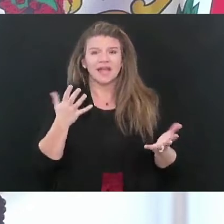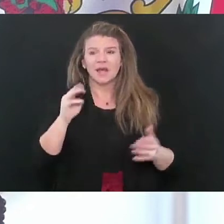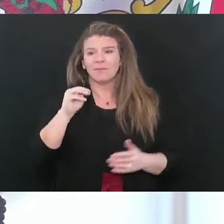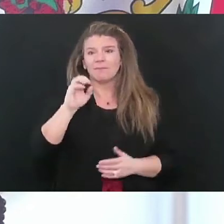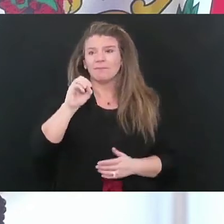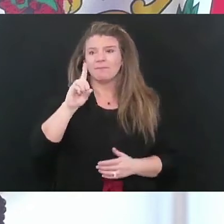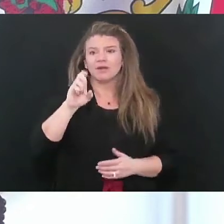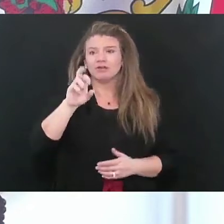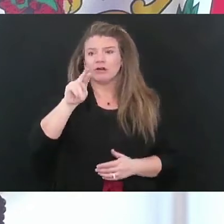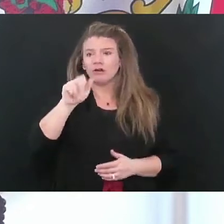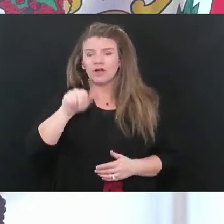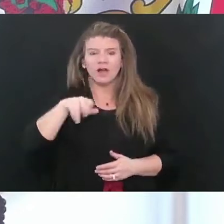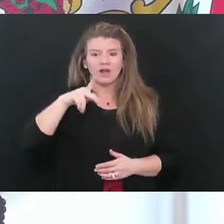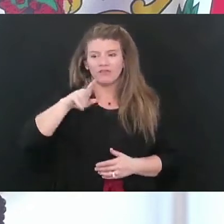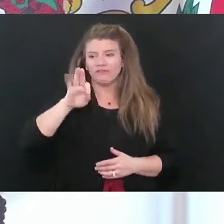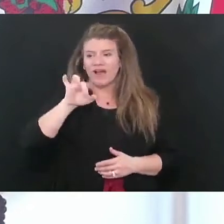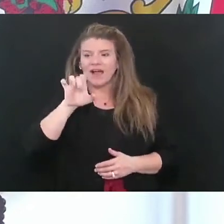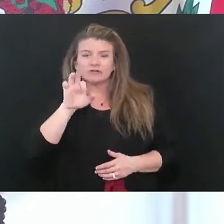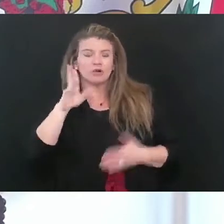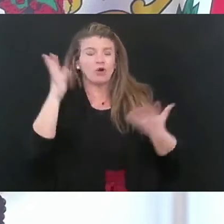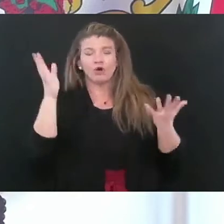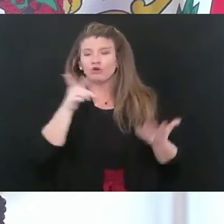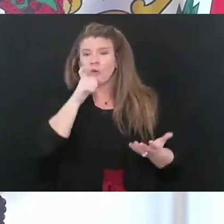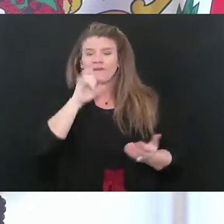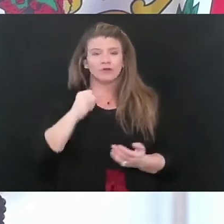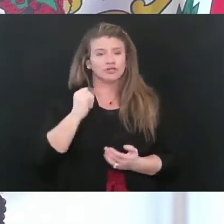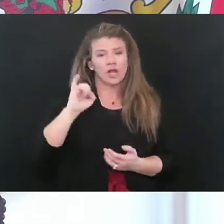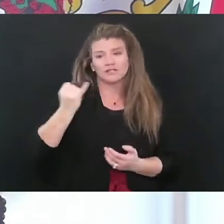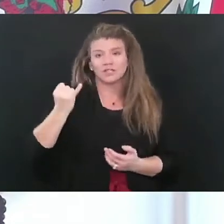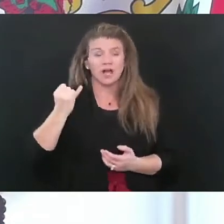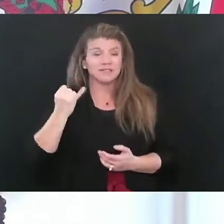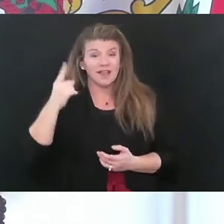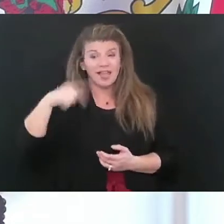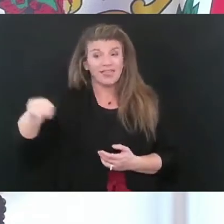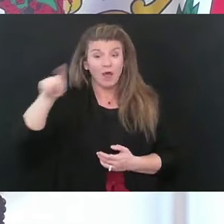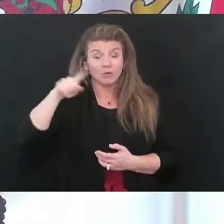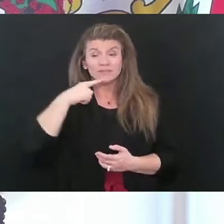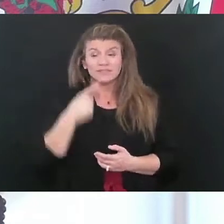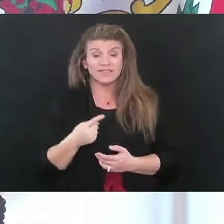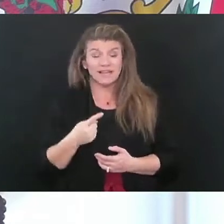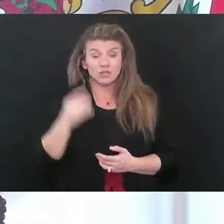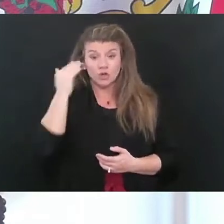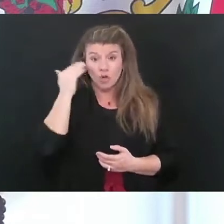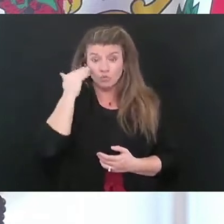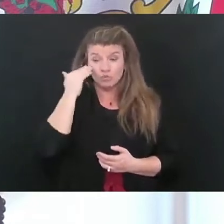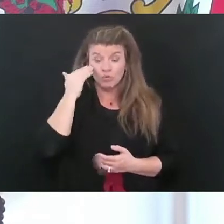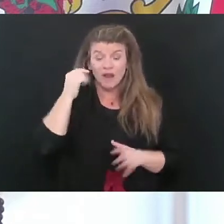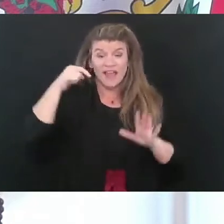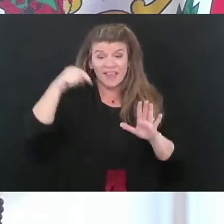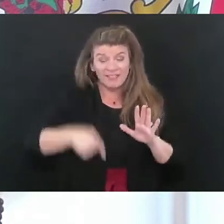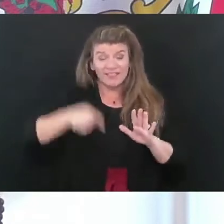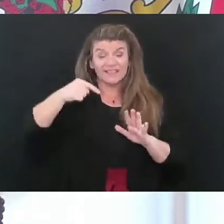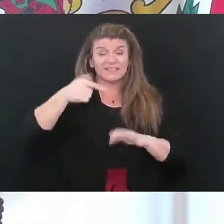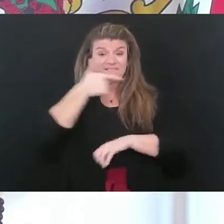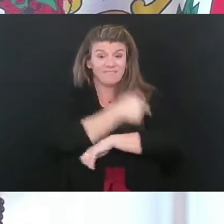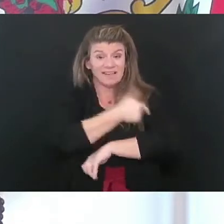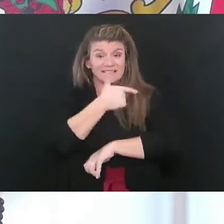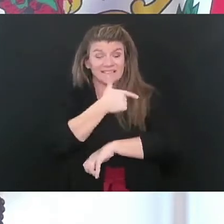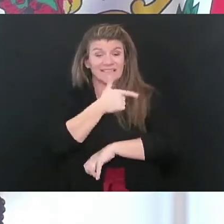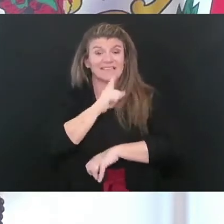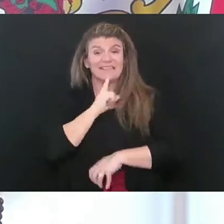or Pfizer or whomever it may be, Johnson & Johnson comes out and they says, you know, this vaccine